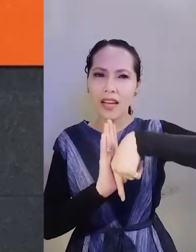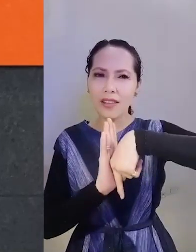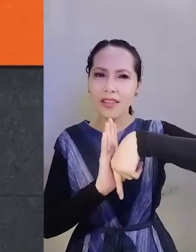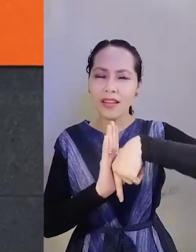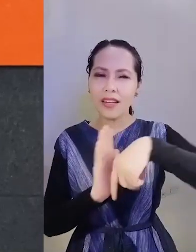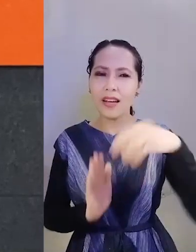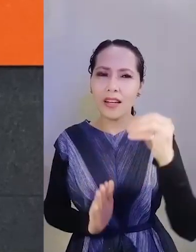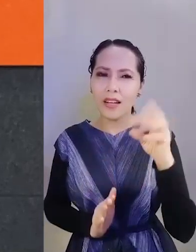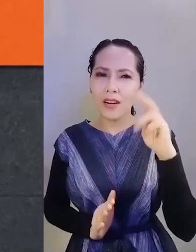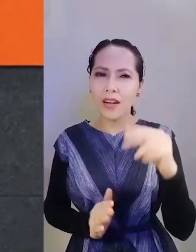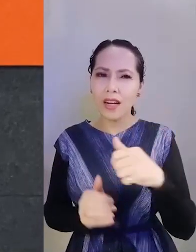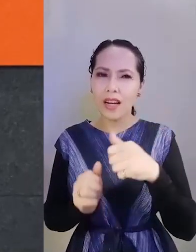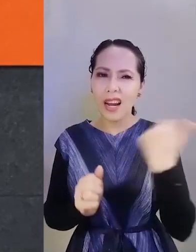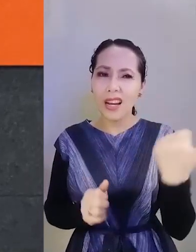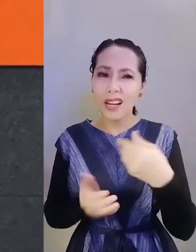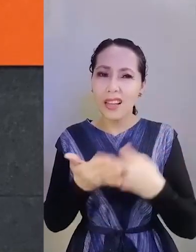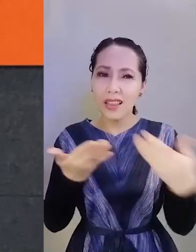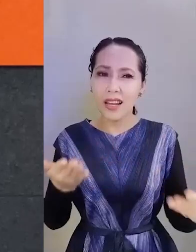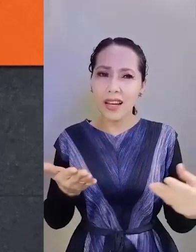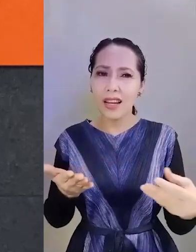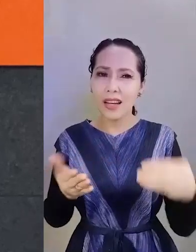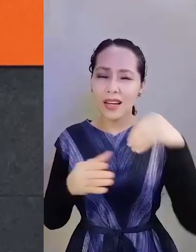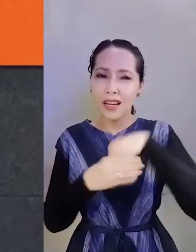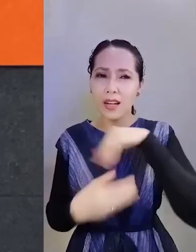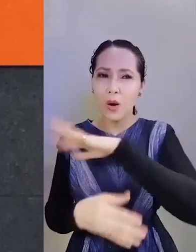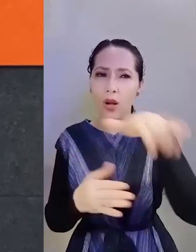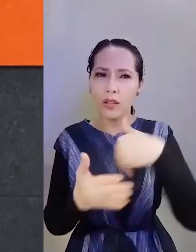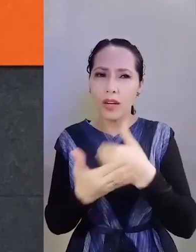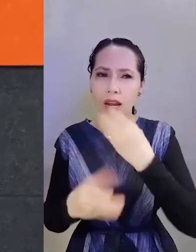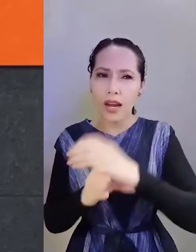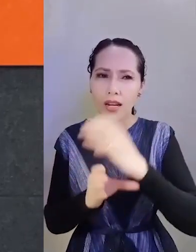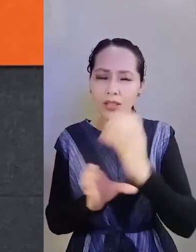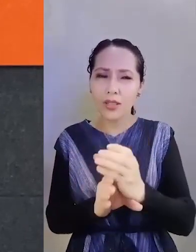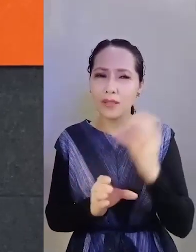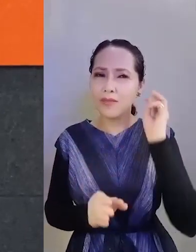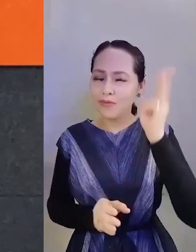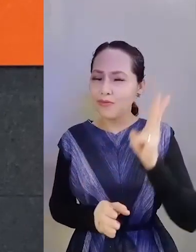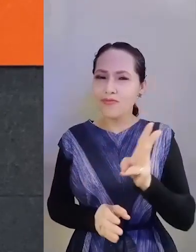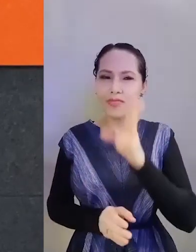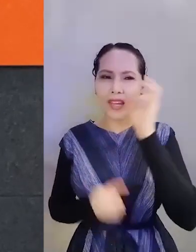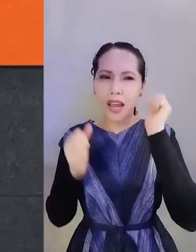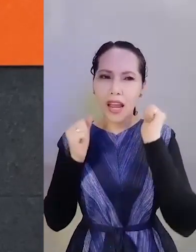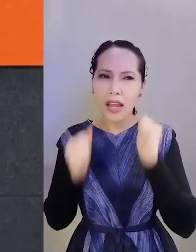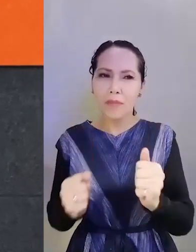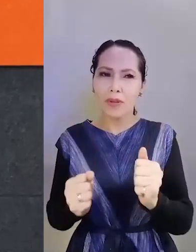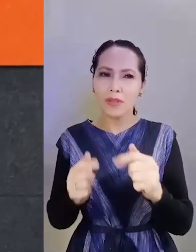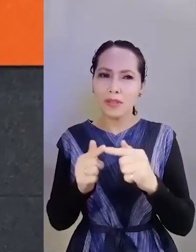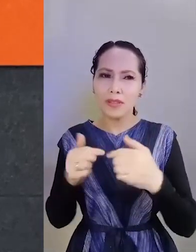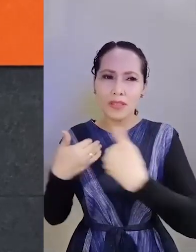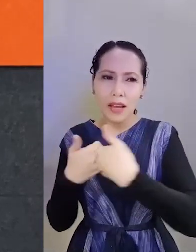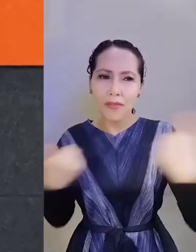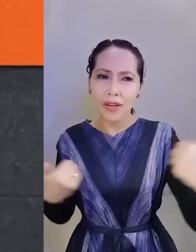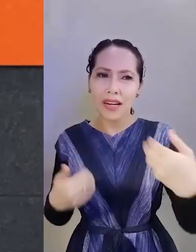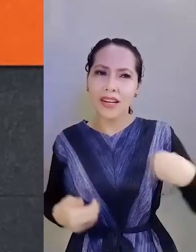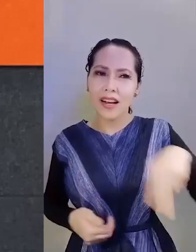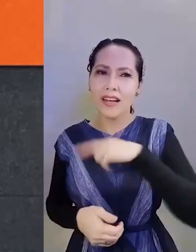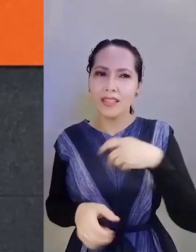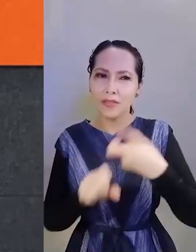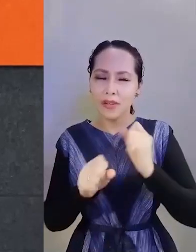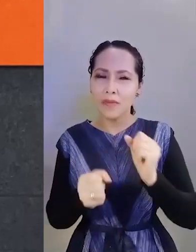be able to separate us from the love of God that is in Christ Jesus our Lord."